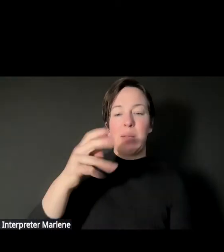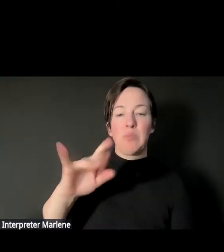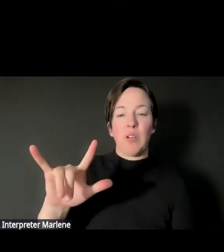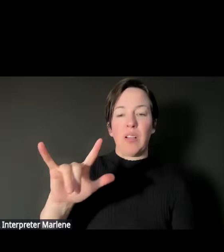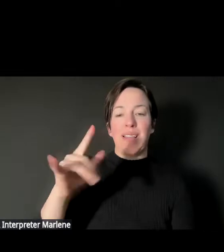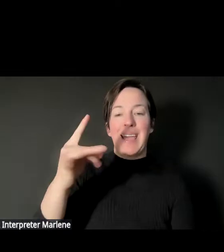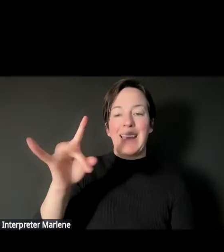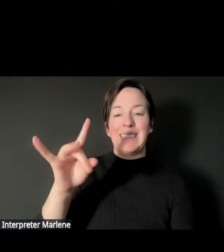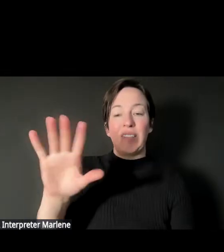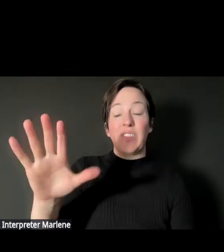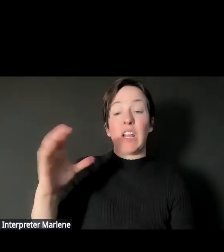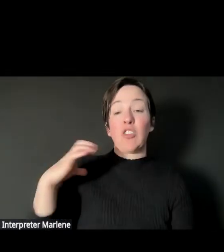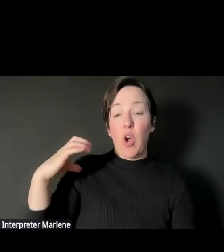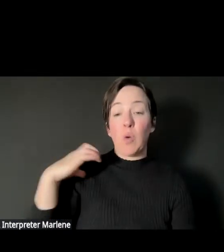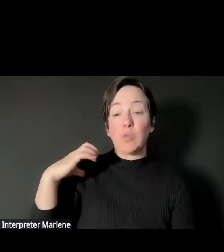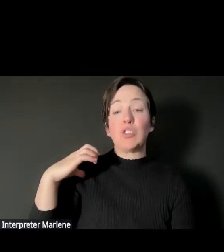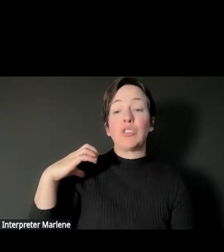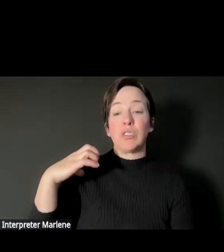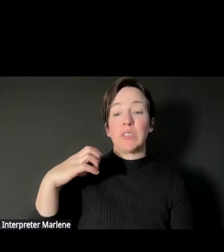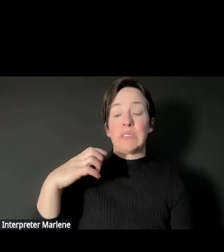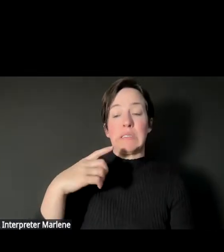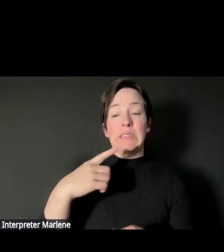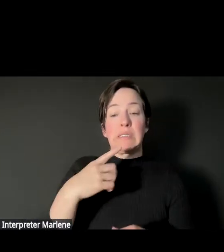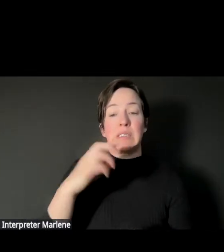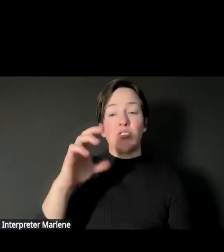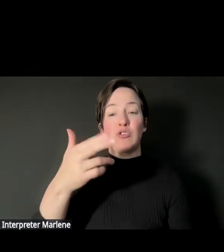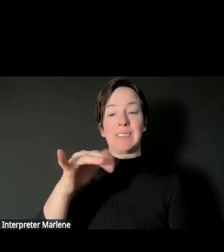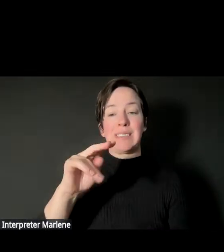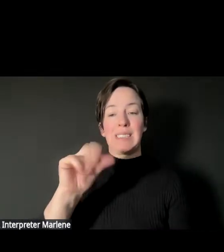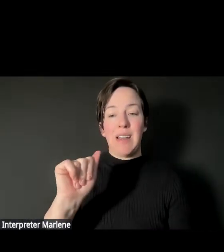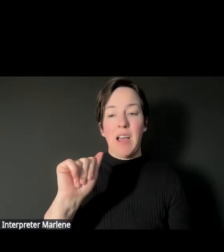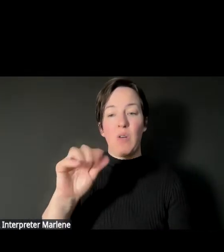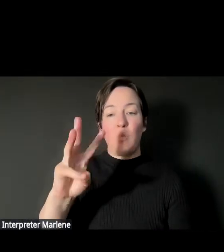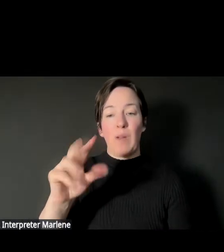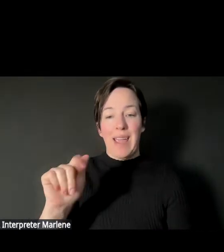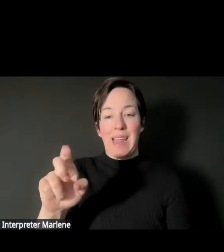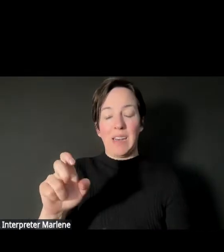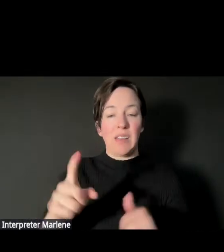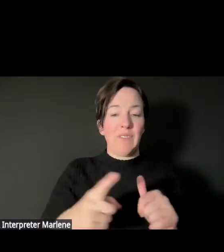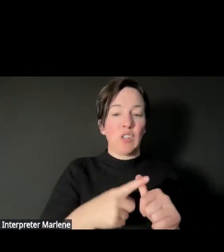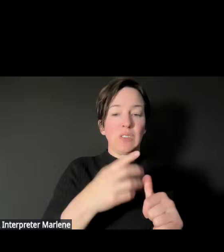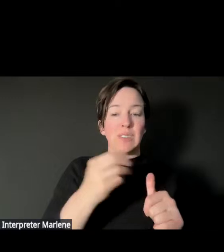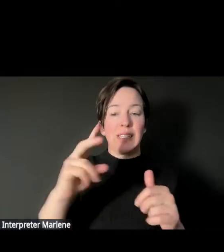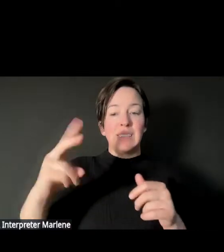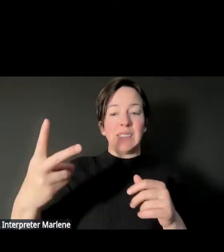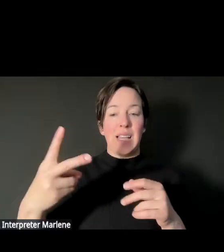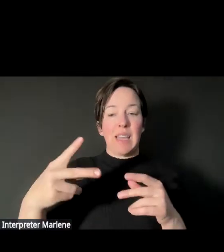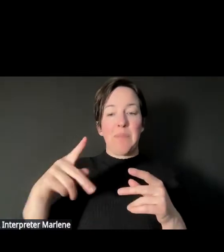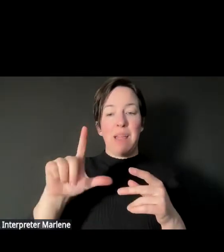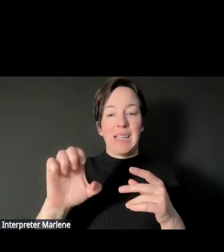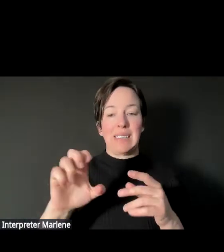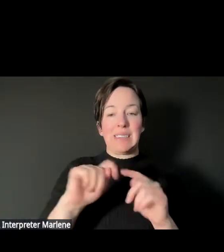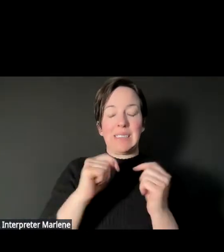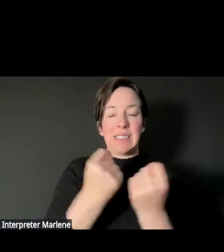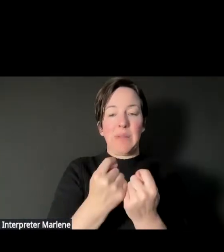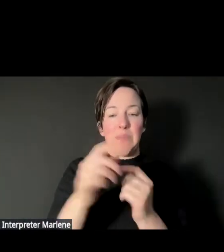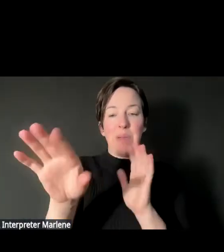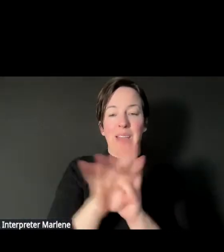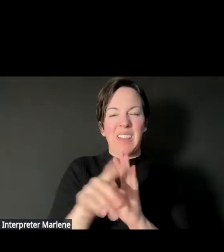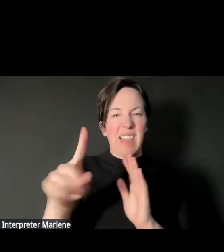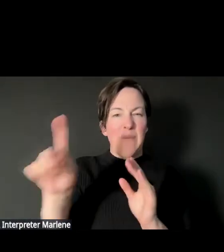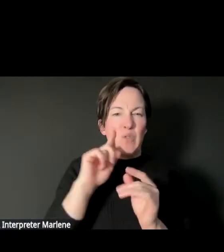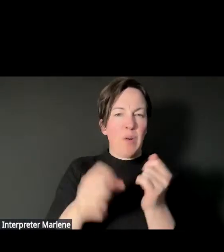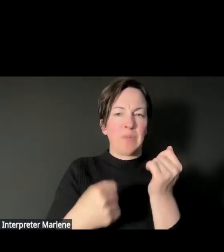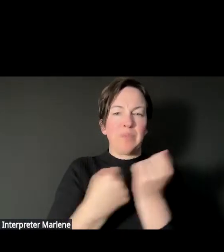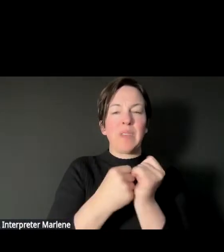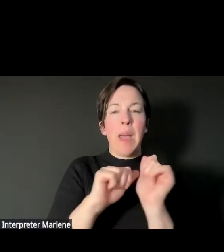Christina Wade, shared that both the first and second place teams picked them for their alliance, quote unquote, meaning that they were the